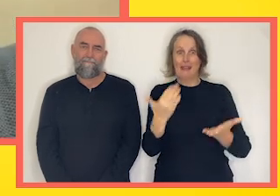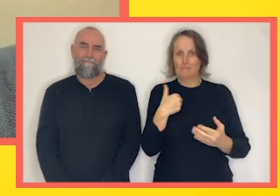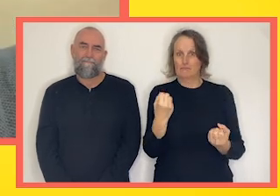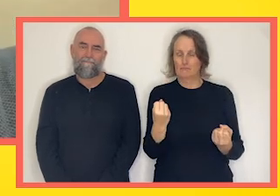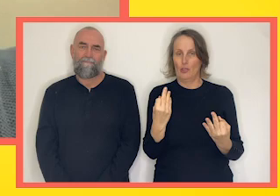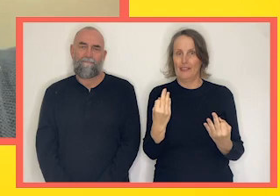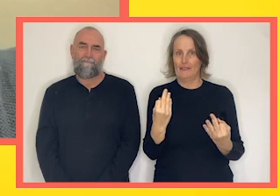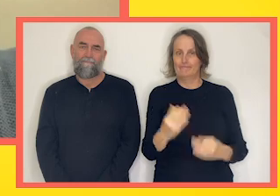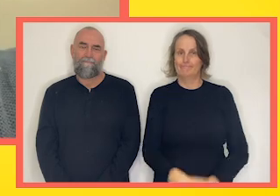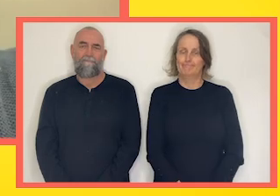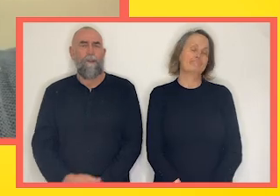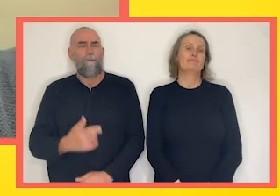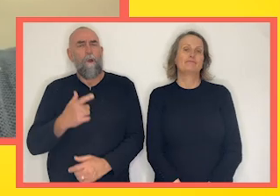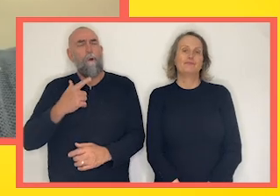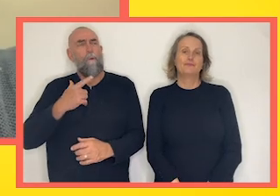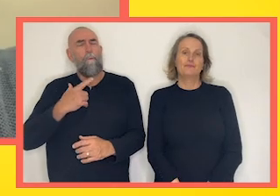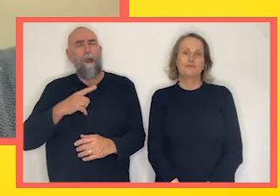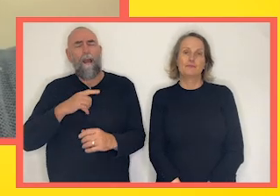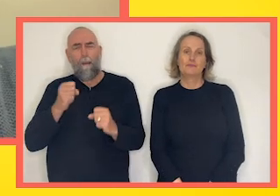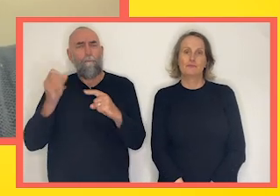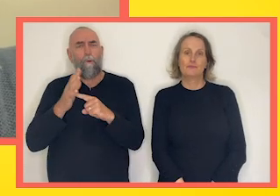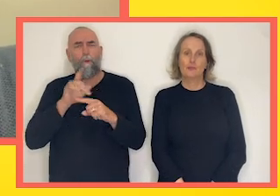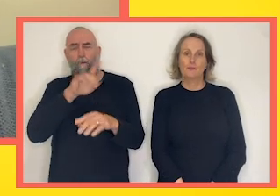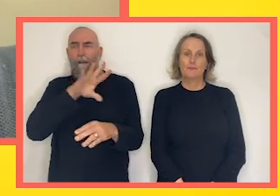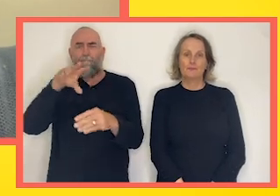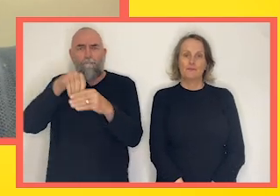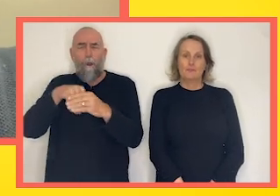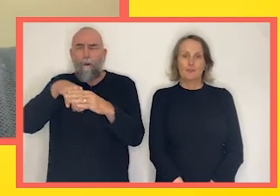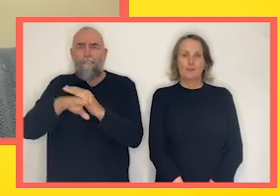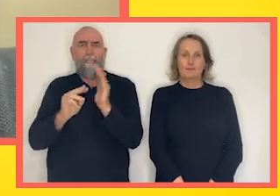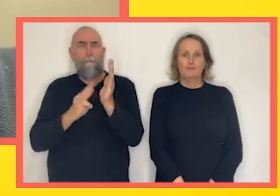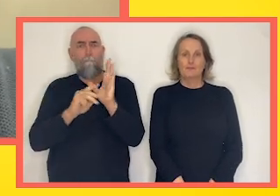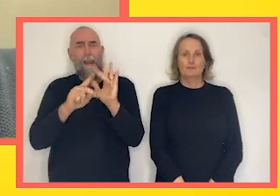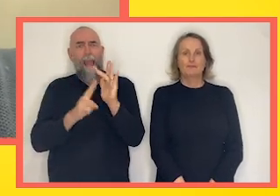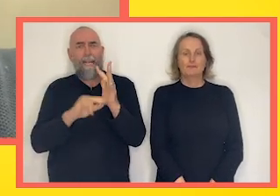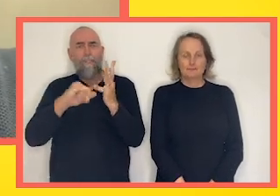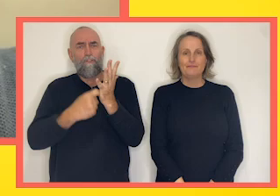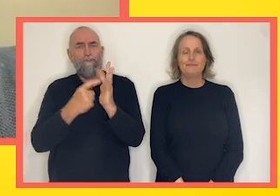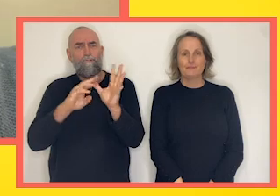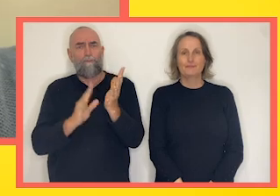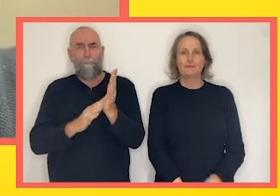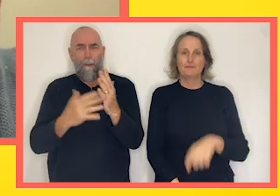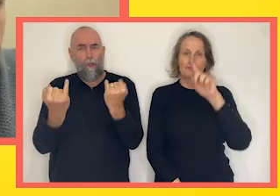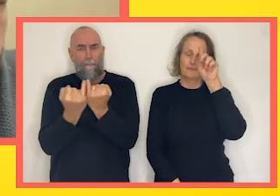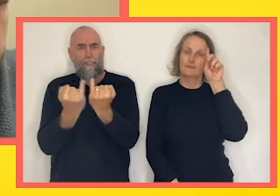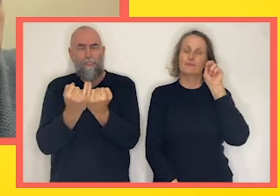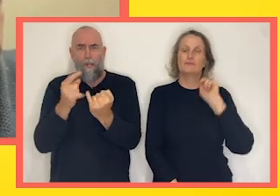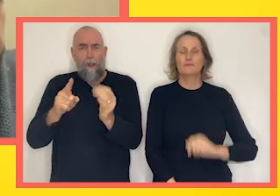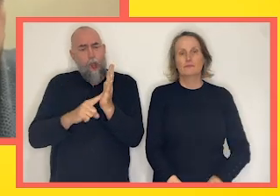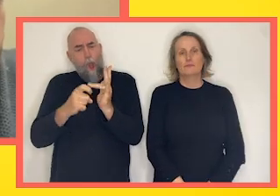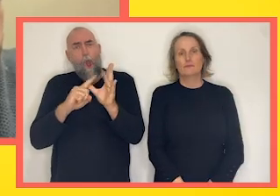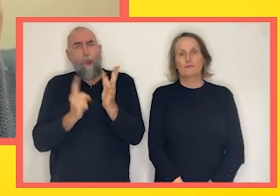important is it to have the access to those mainstream services, like the local competition that gives